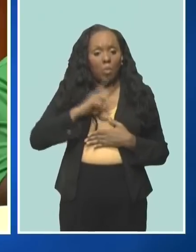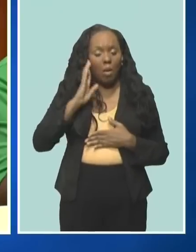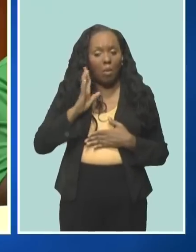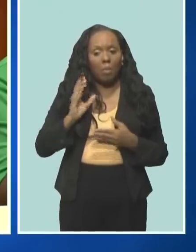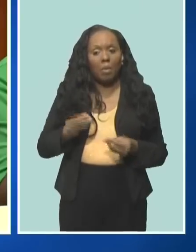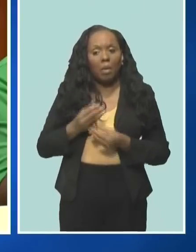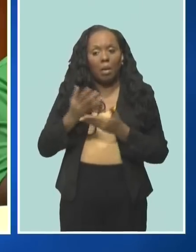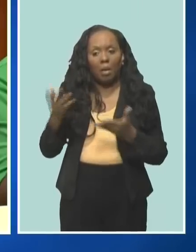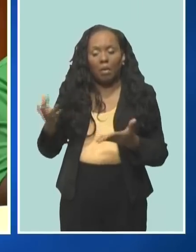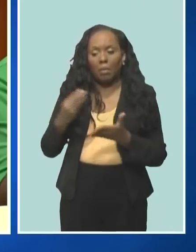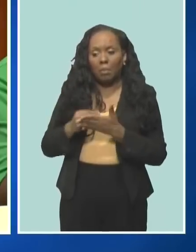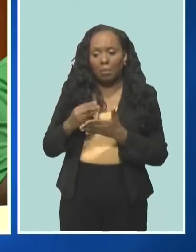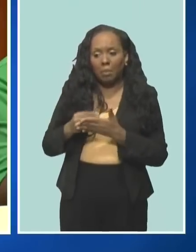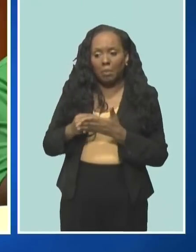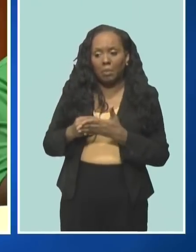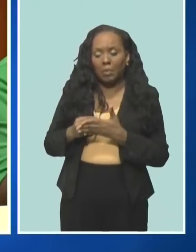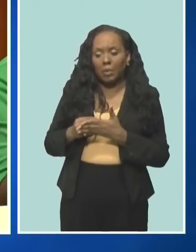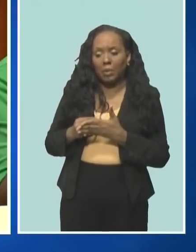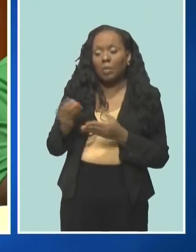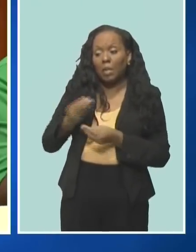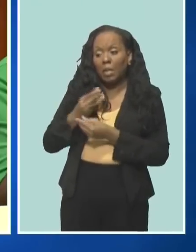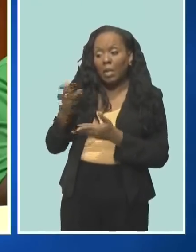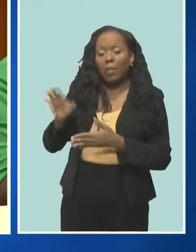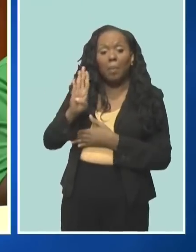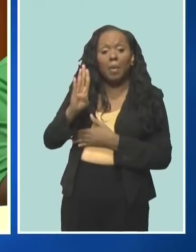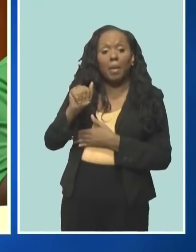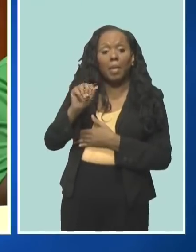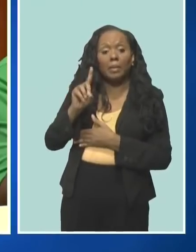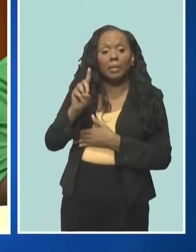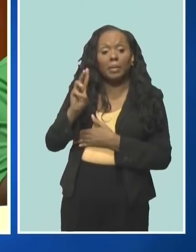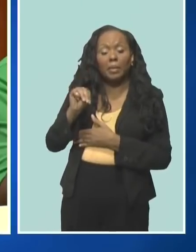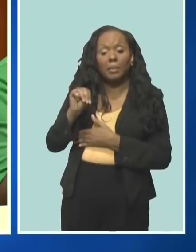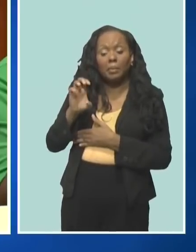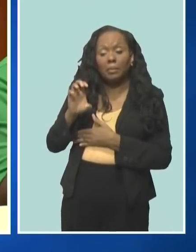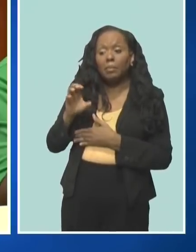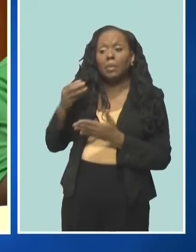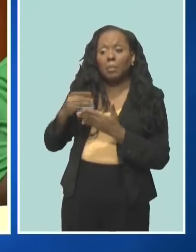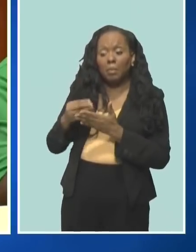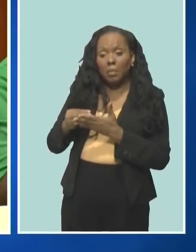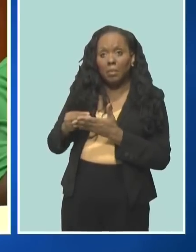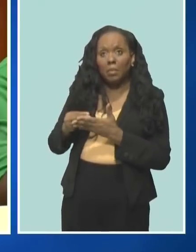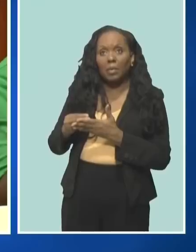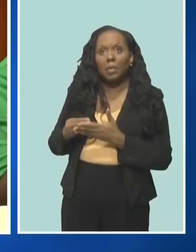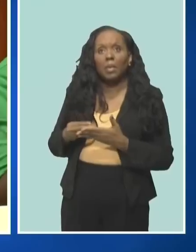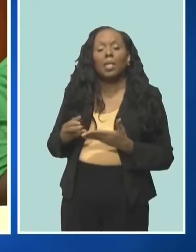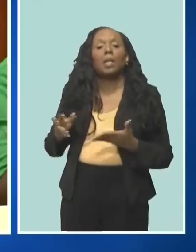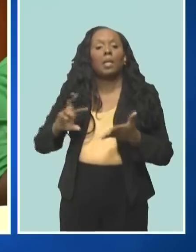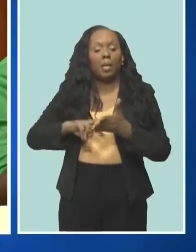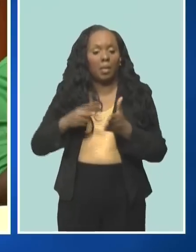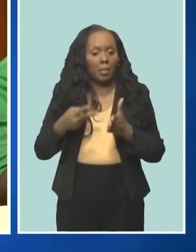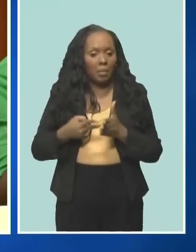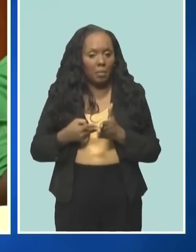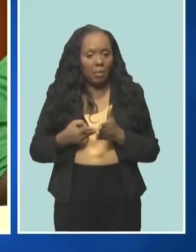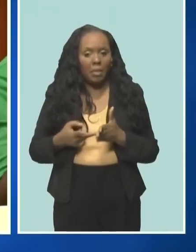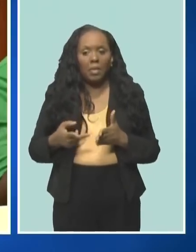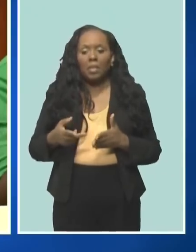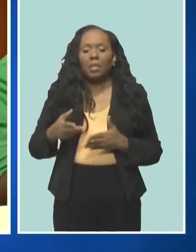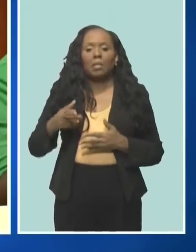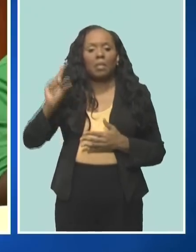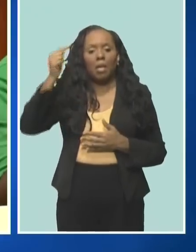the BADMC to do that. But having said that, that reduces this conversation to the government